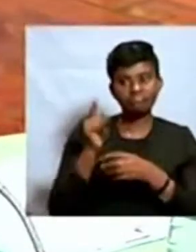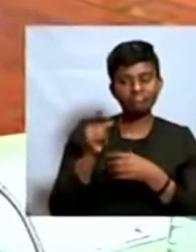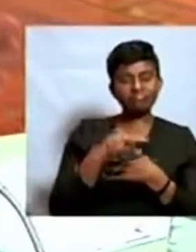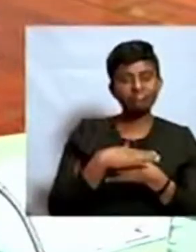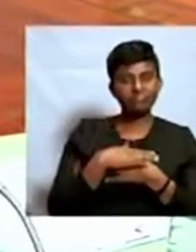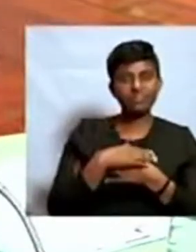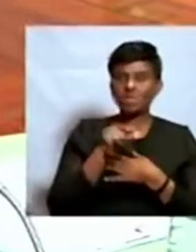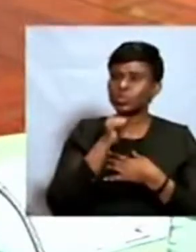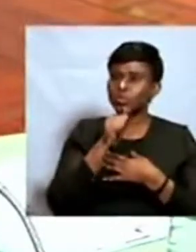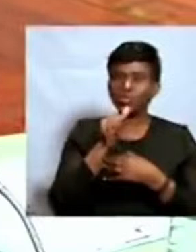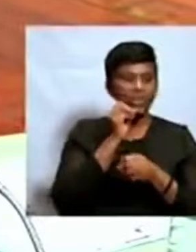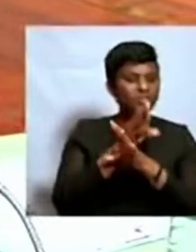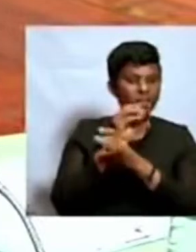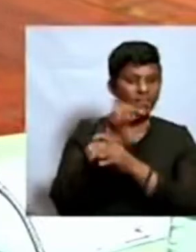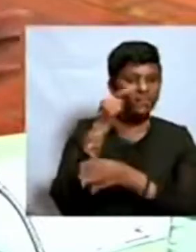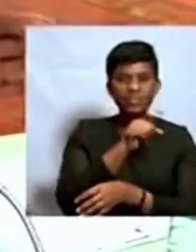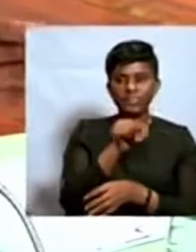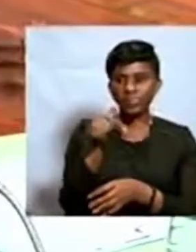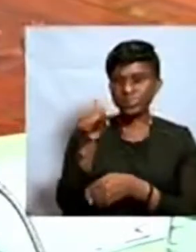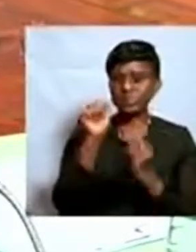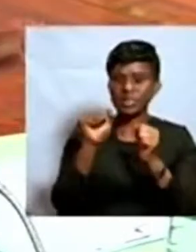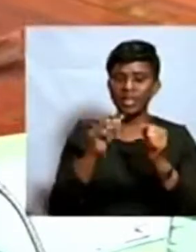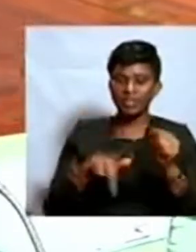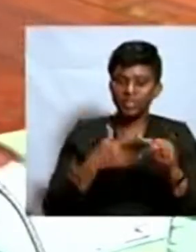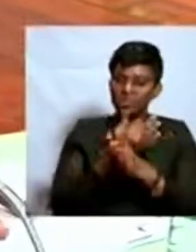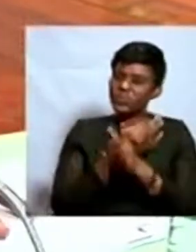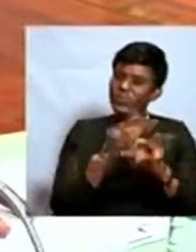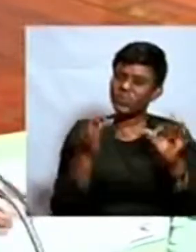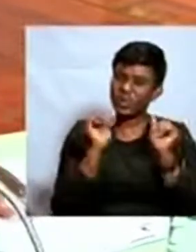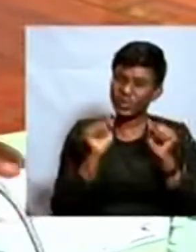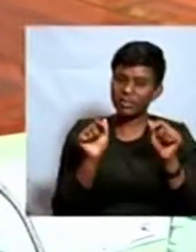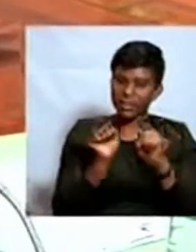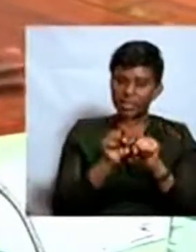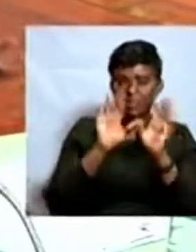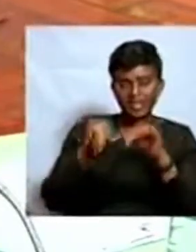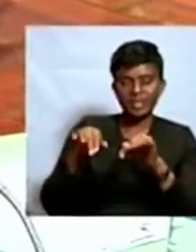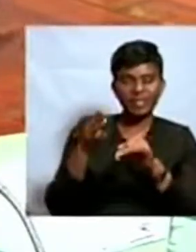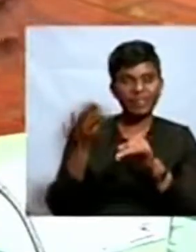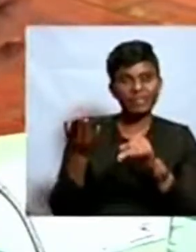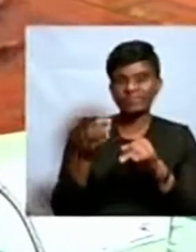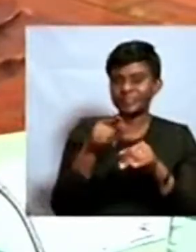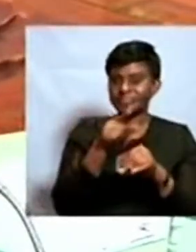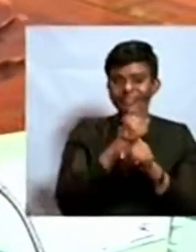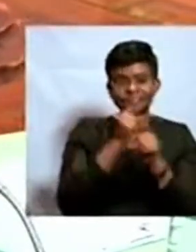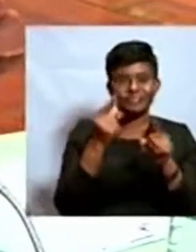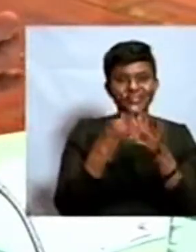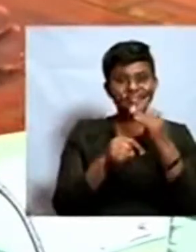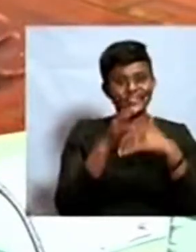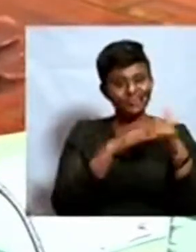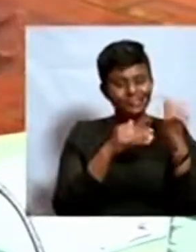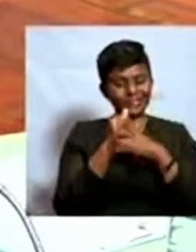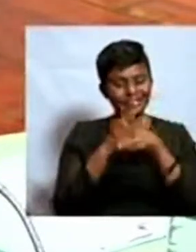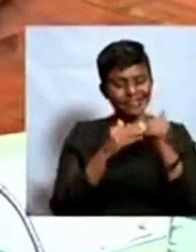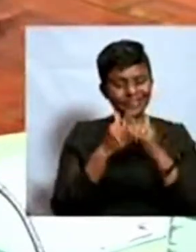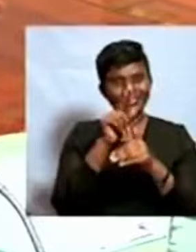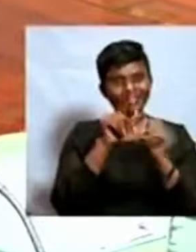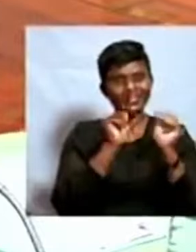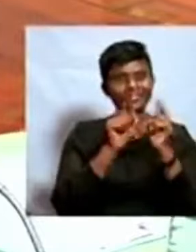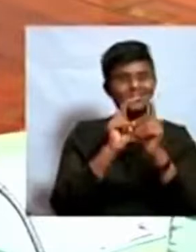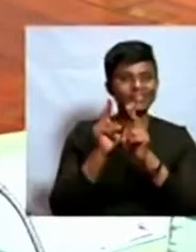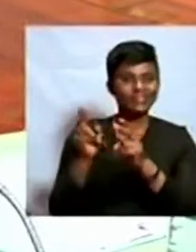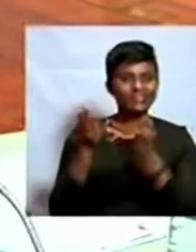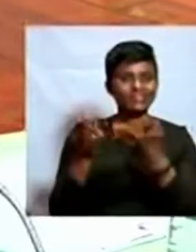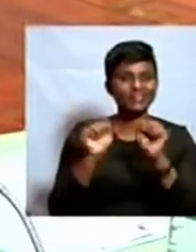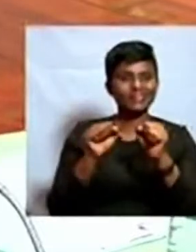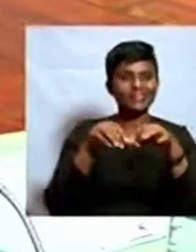you are not ready for them, you can feel free to leave them. Those that you are comfortable responding to, please, you